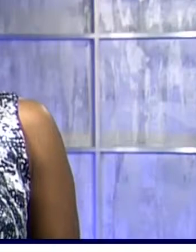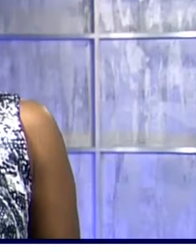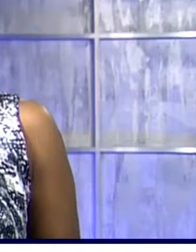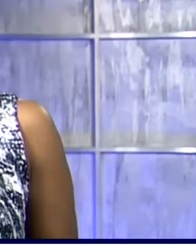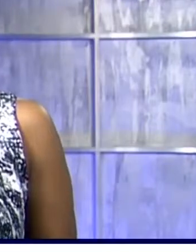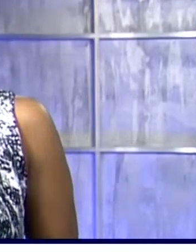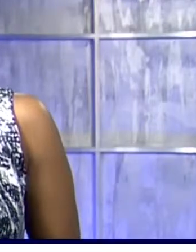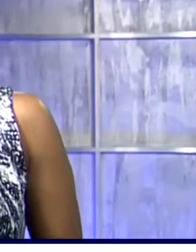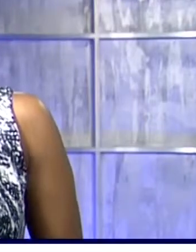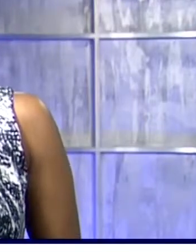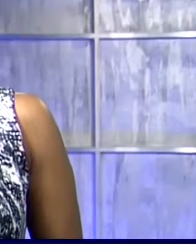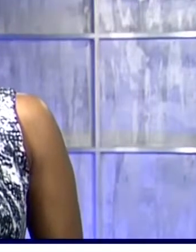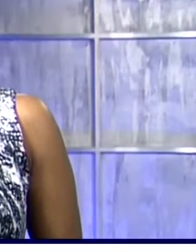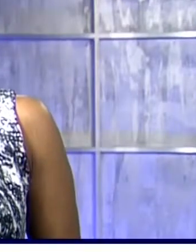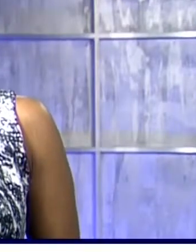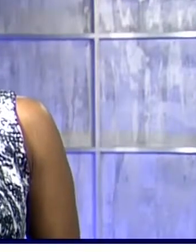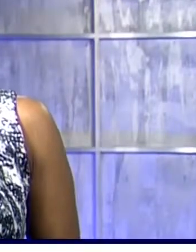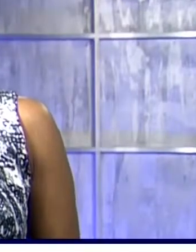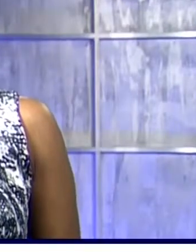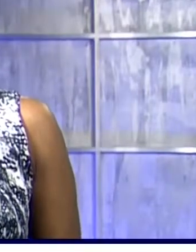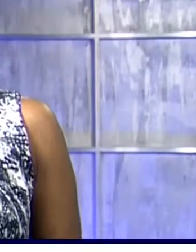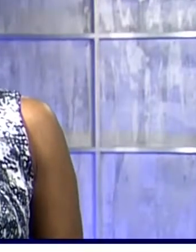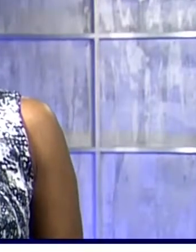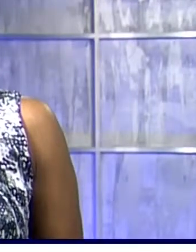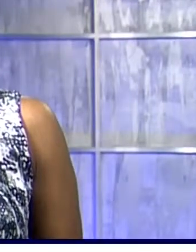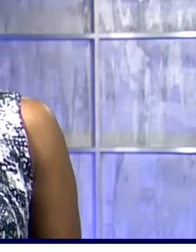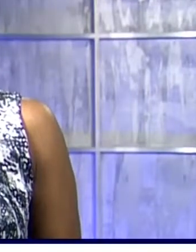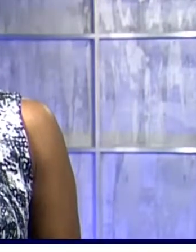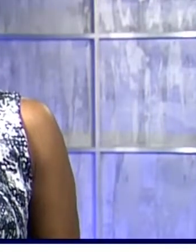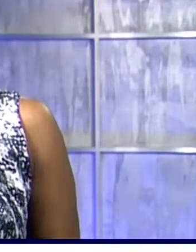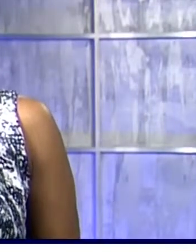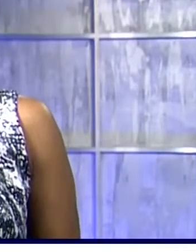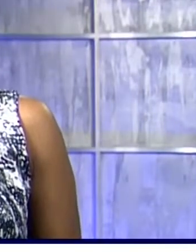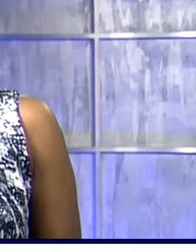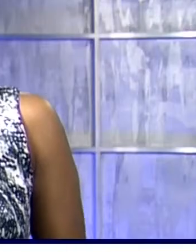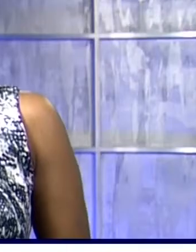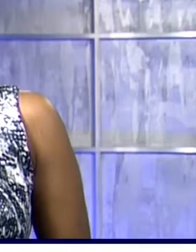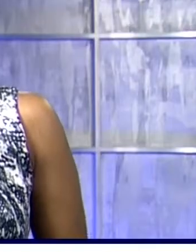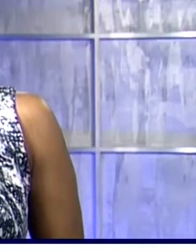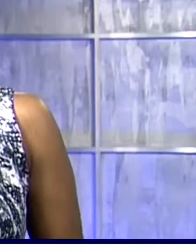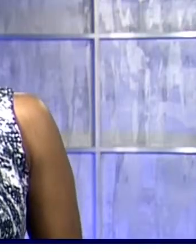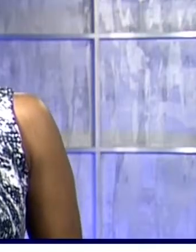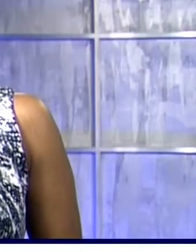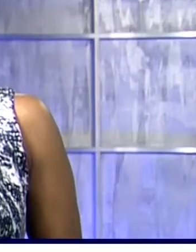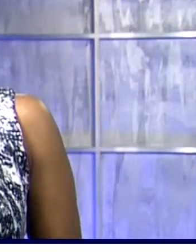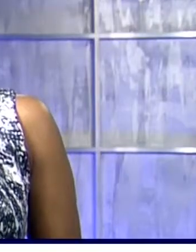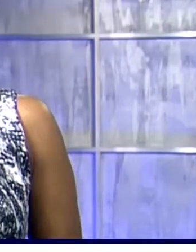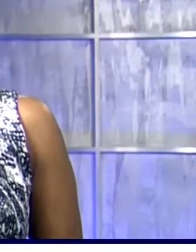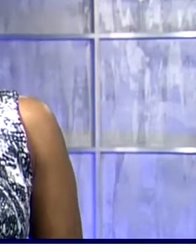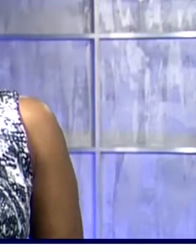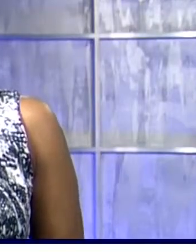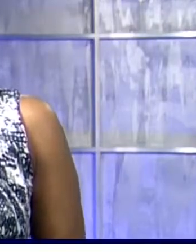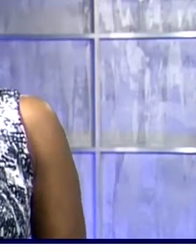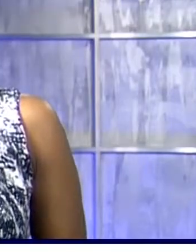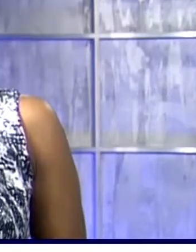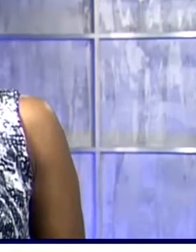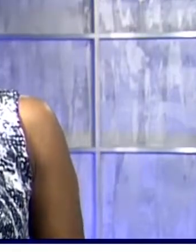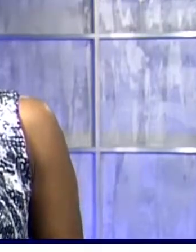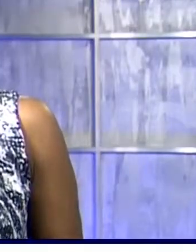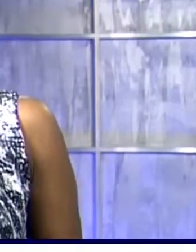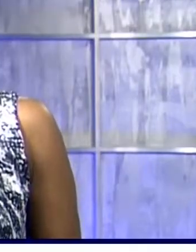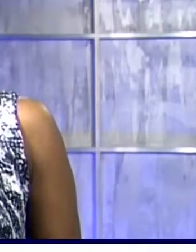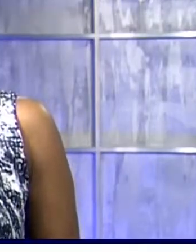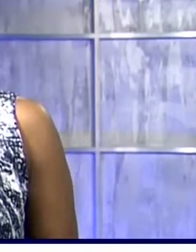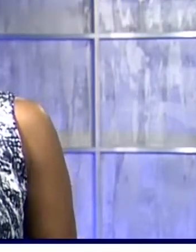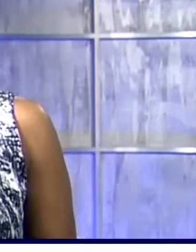of food crops. A group of young people now armed with videography skills. And in sports, Jamaican sprint sensation